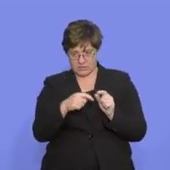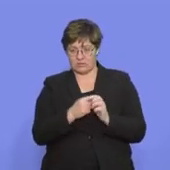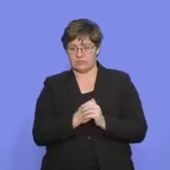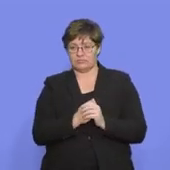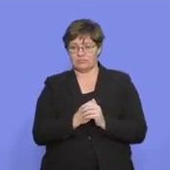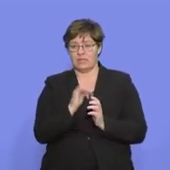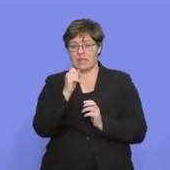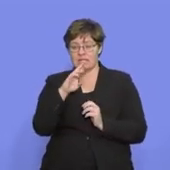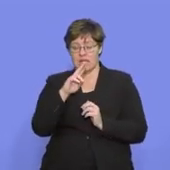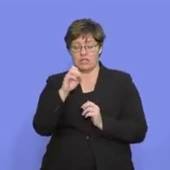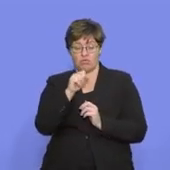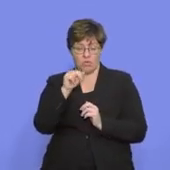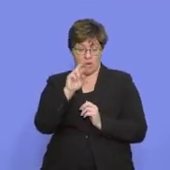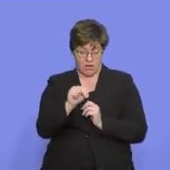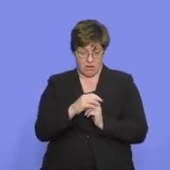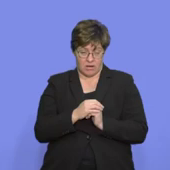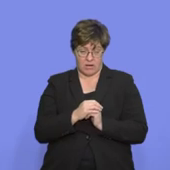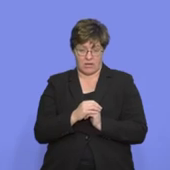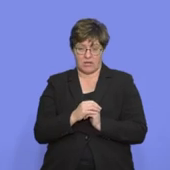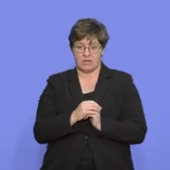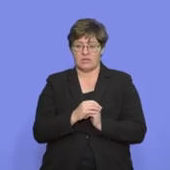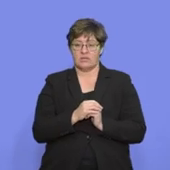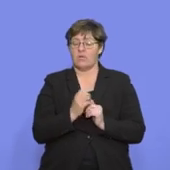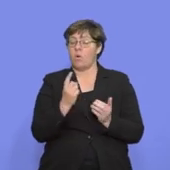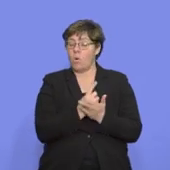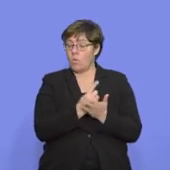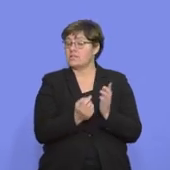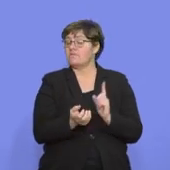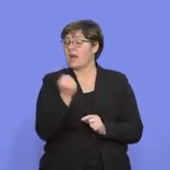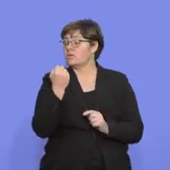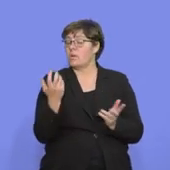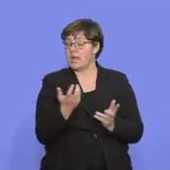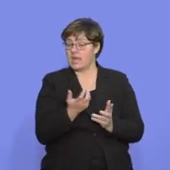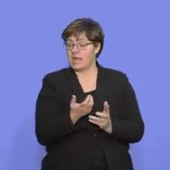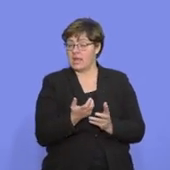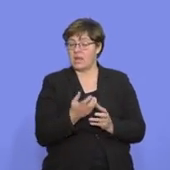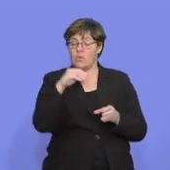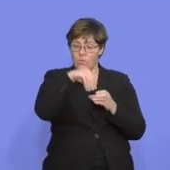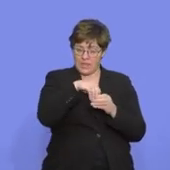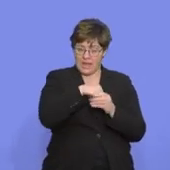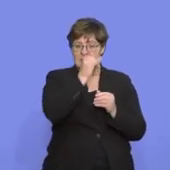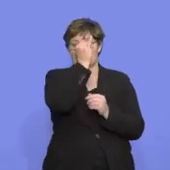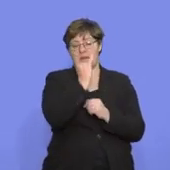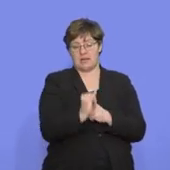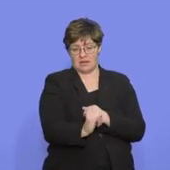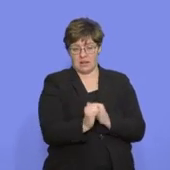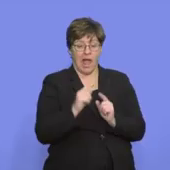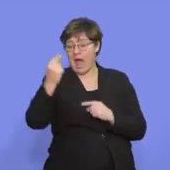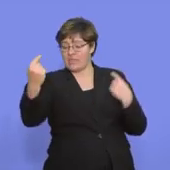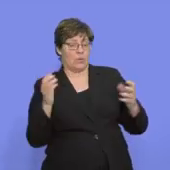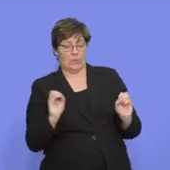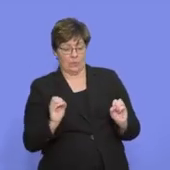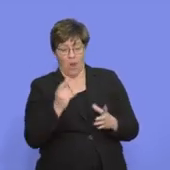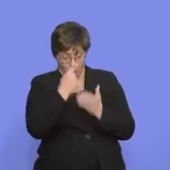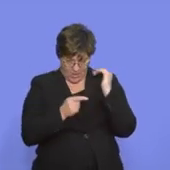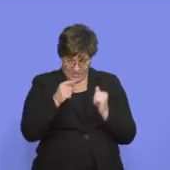there. And remember, interneuron we always find in the spinal cord, nowhere else. So this is your interneuron.